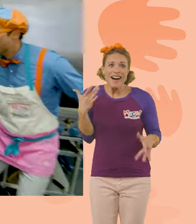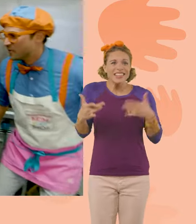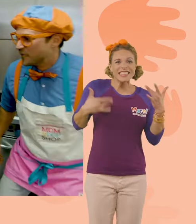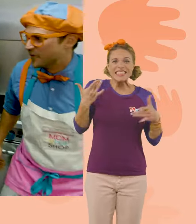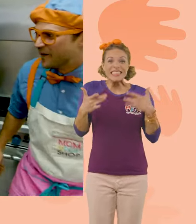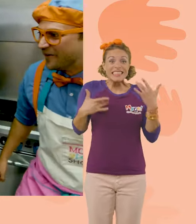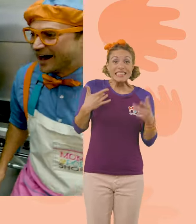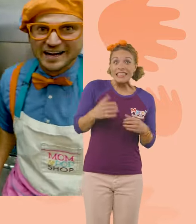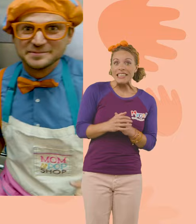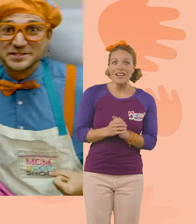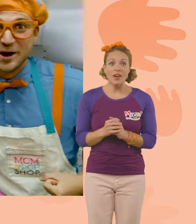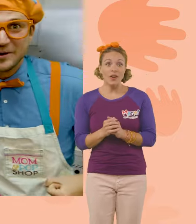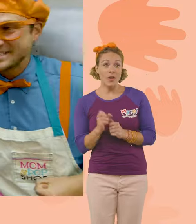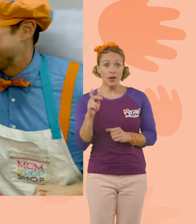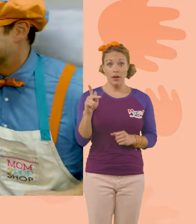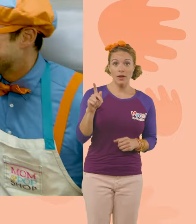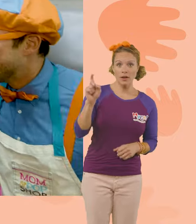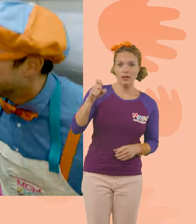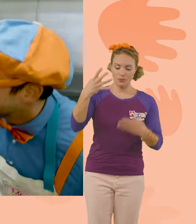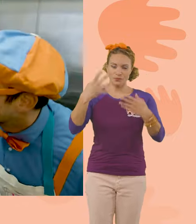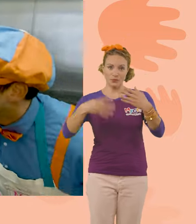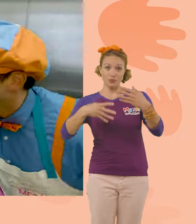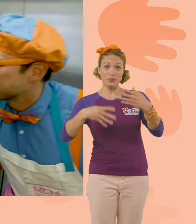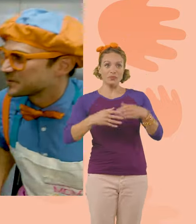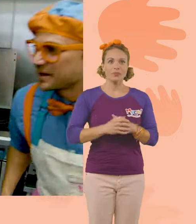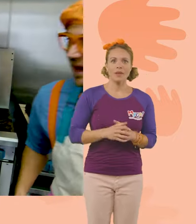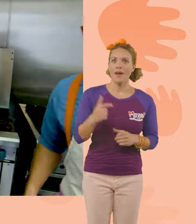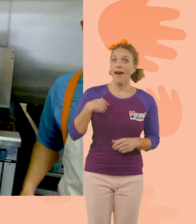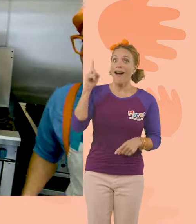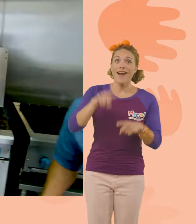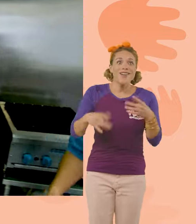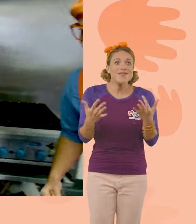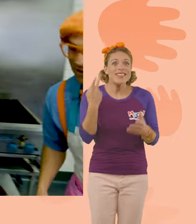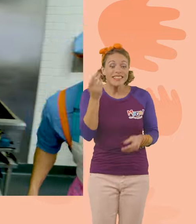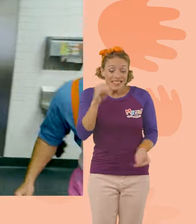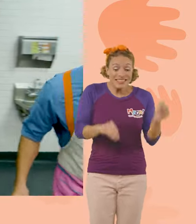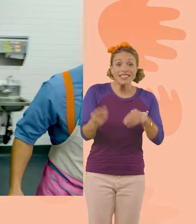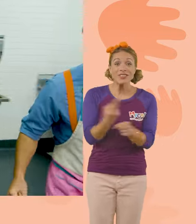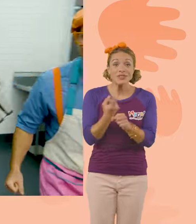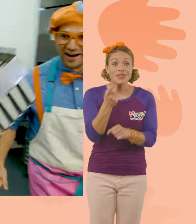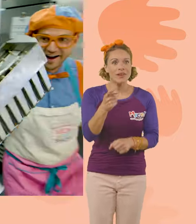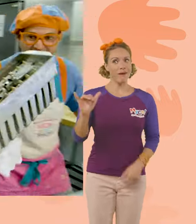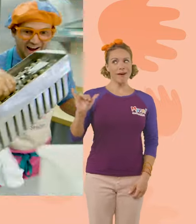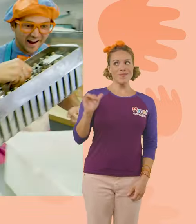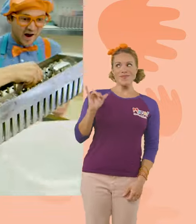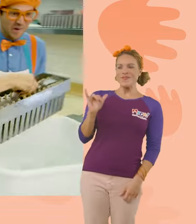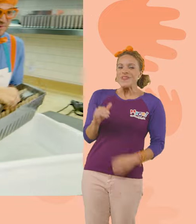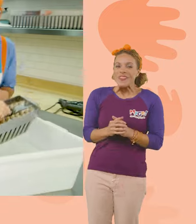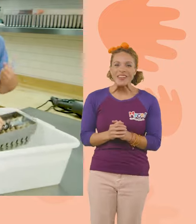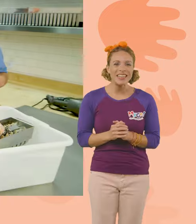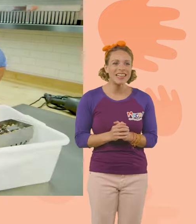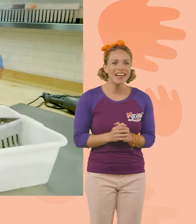right. Whoa, I am so excited. Hey, we gotta drain them. I can't wait to see the ingredients you